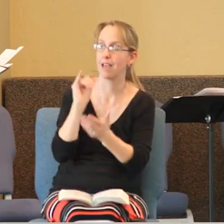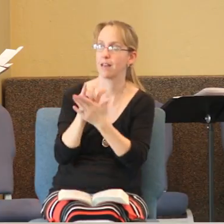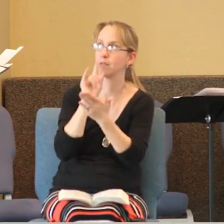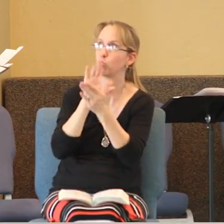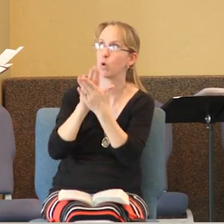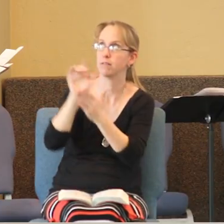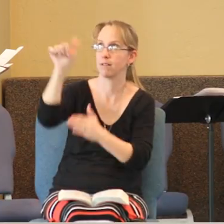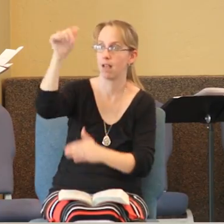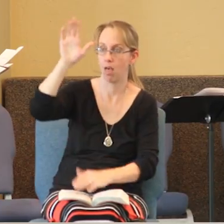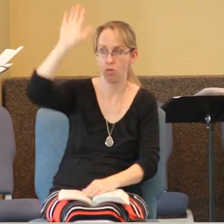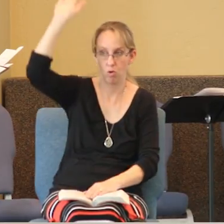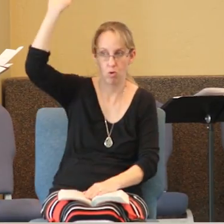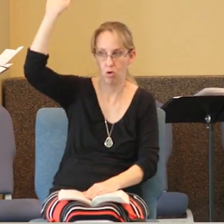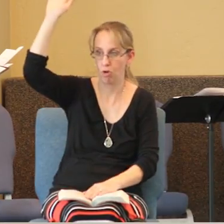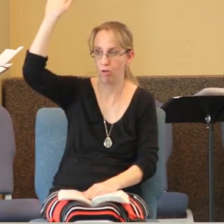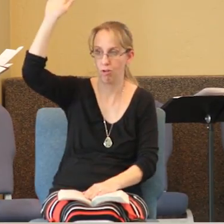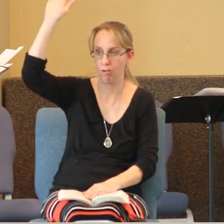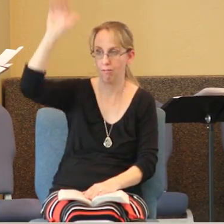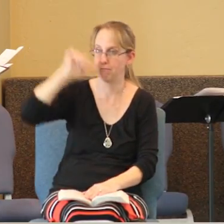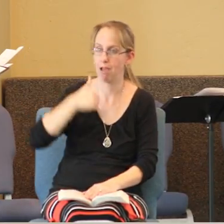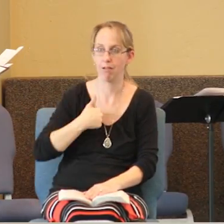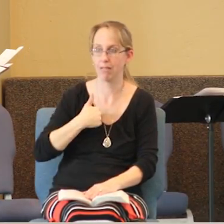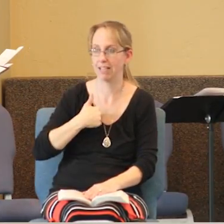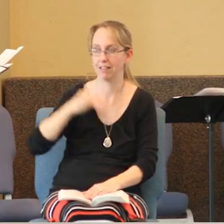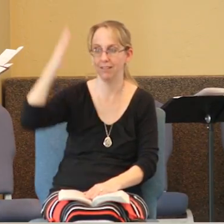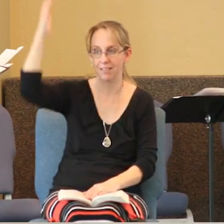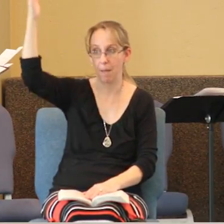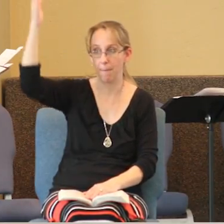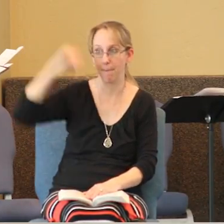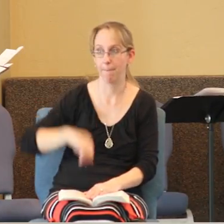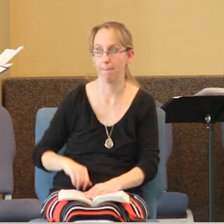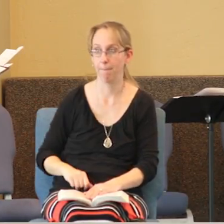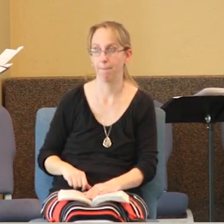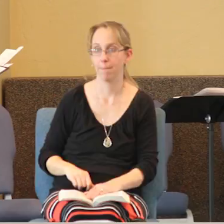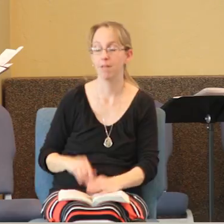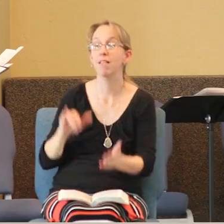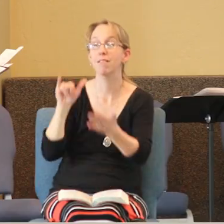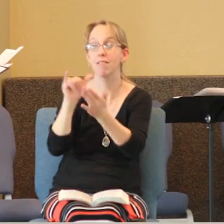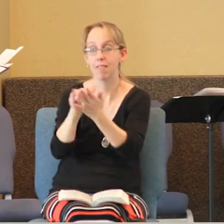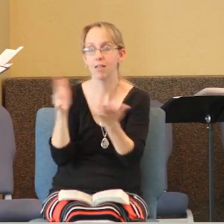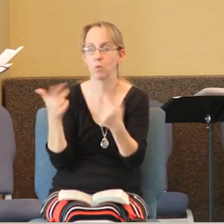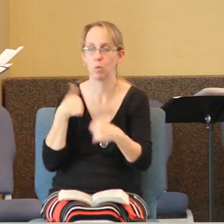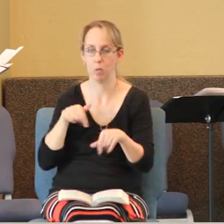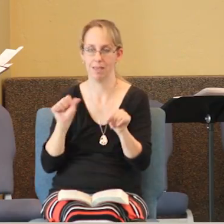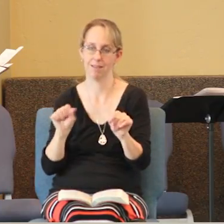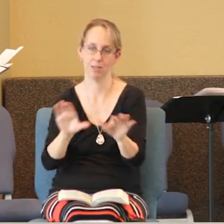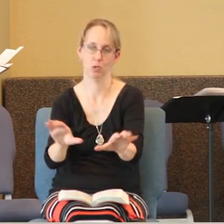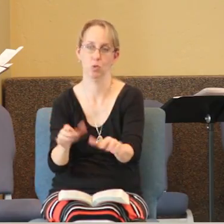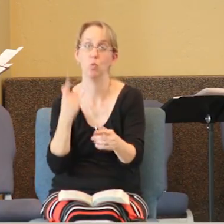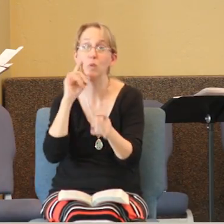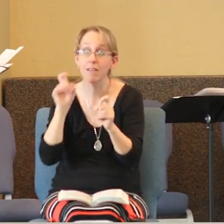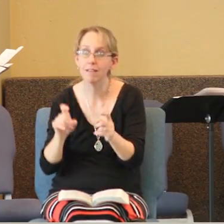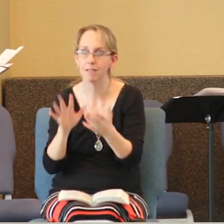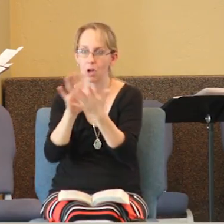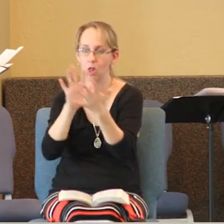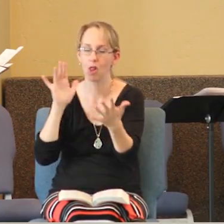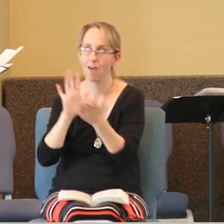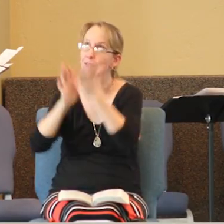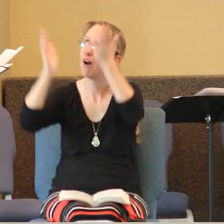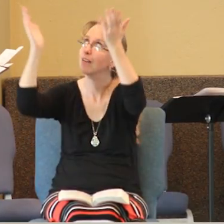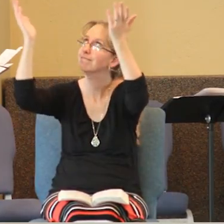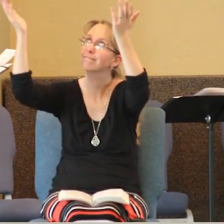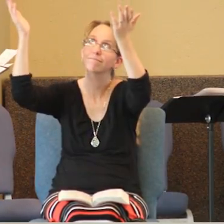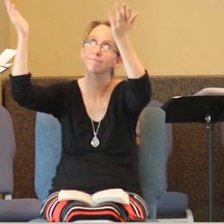else and praising the Father in heaven. See, that's what we get to do, is we get to glorify him and praise him with